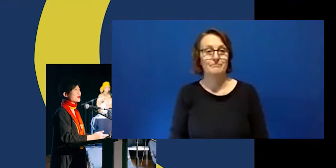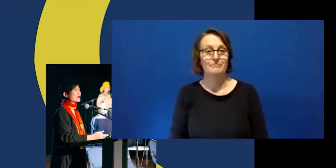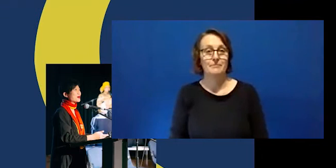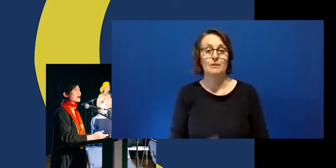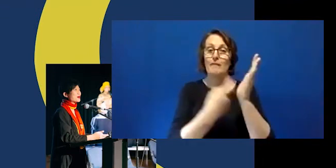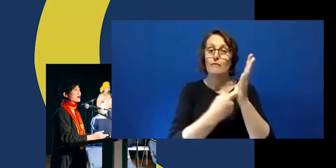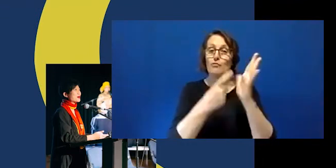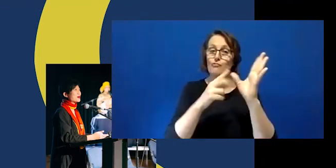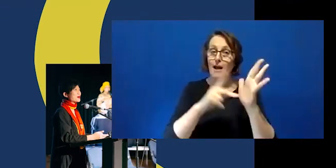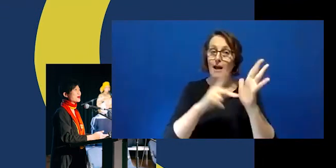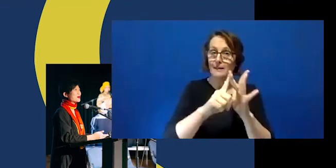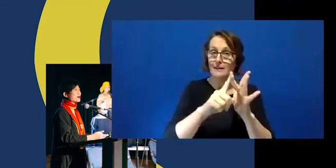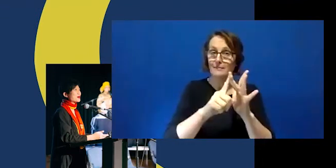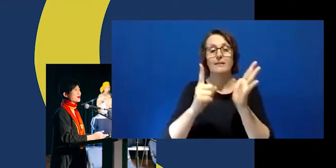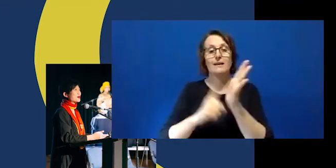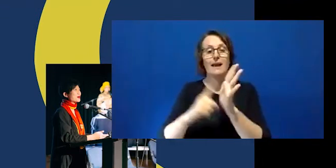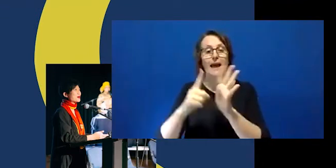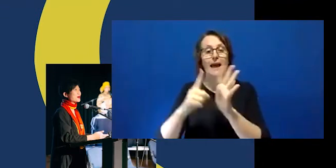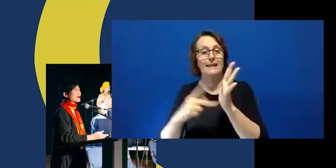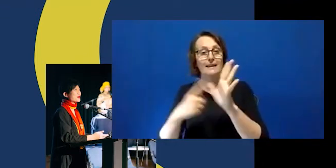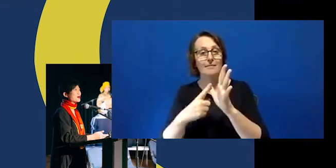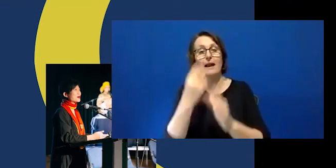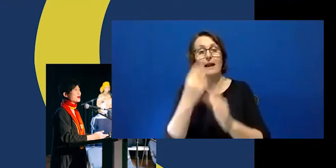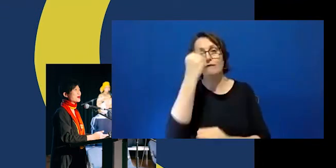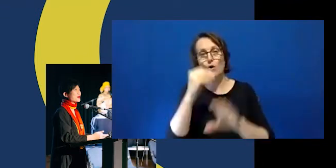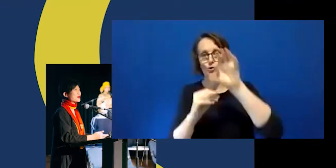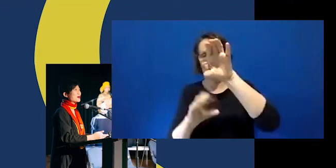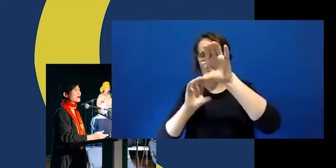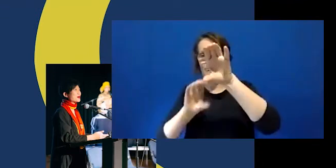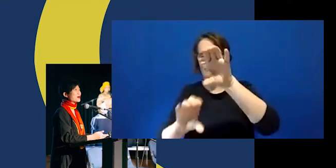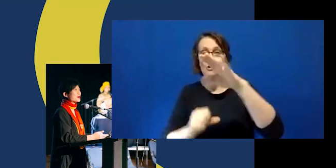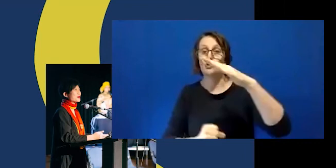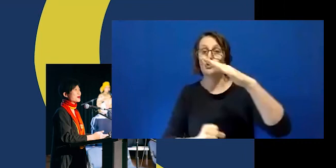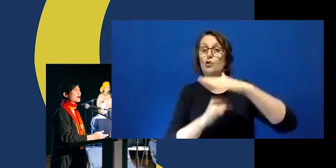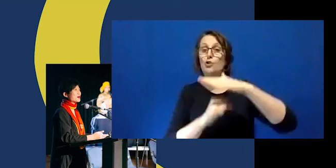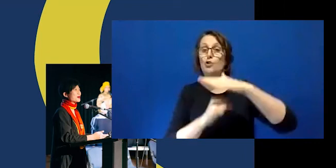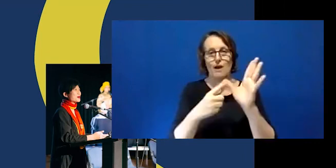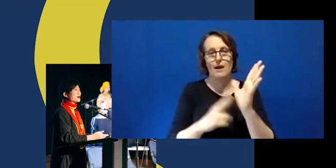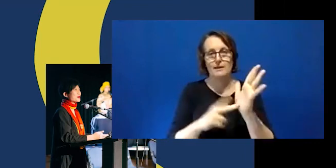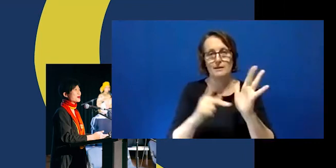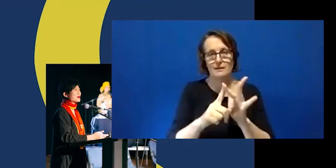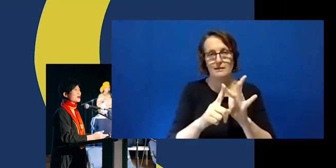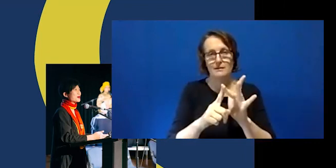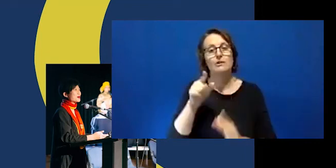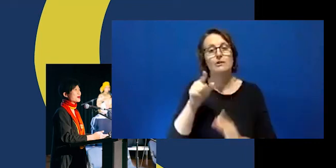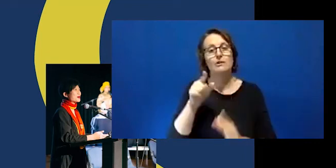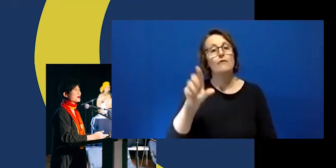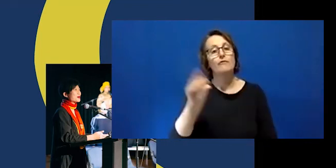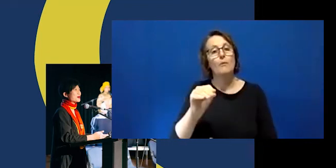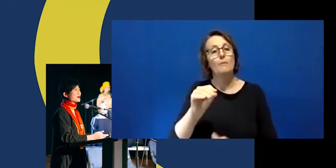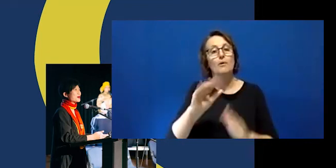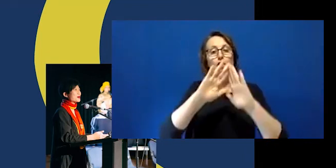and Lena next to their headshots. Rani in the top left image is a person belonging to the global Chinese